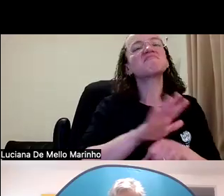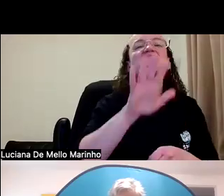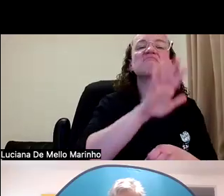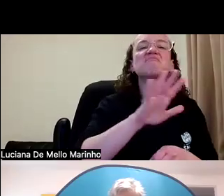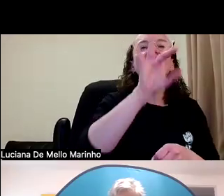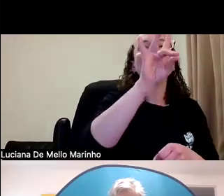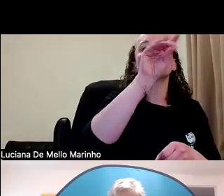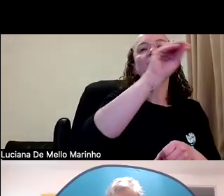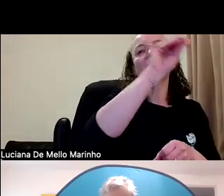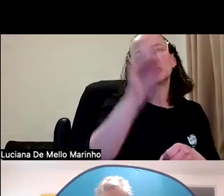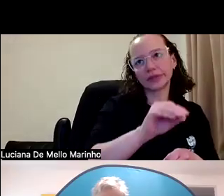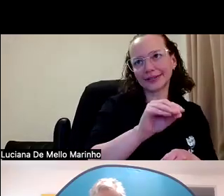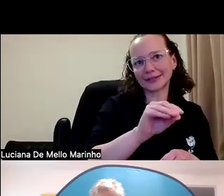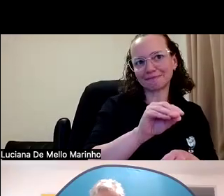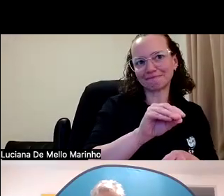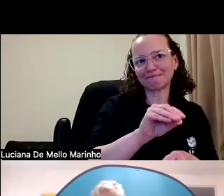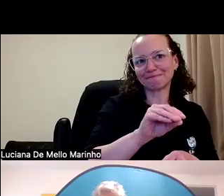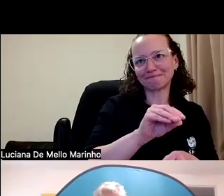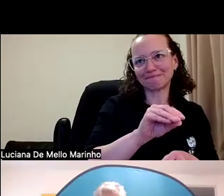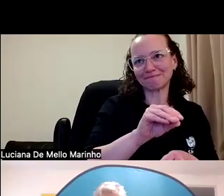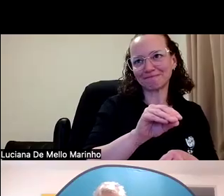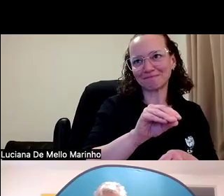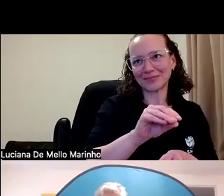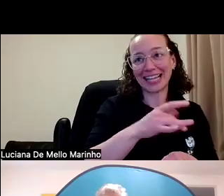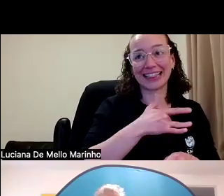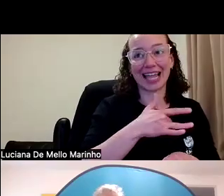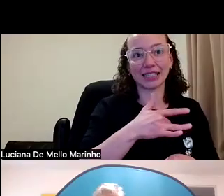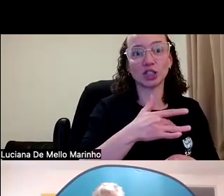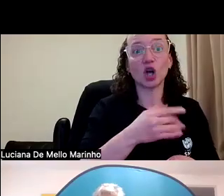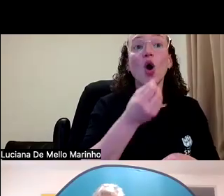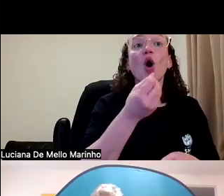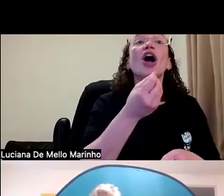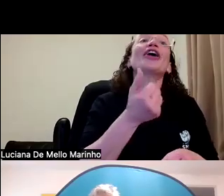typically will cover around 80%,